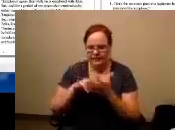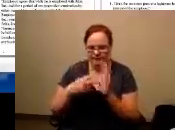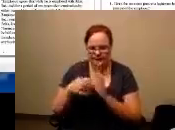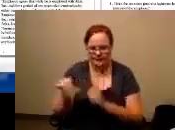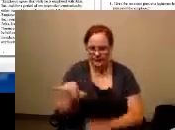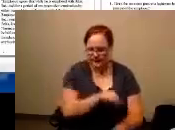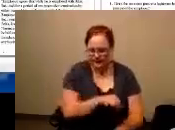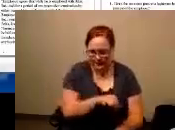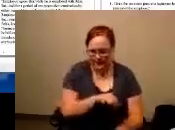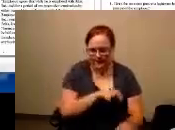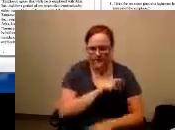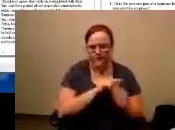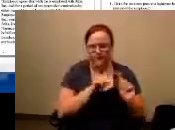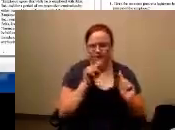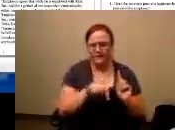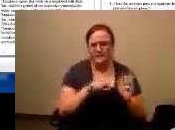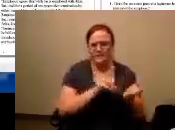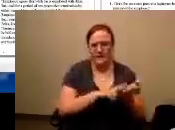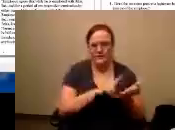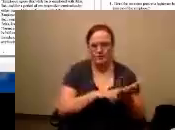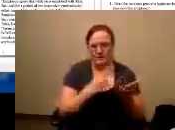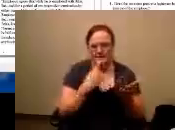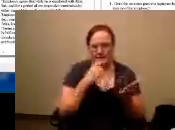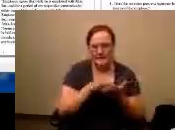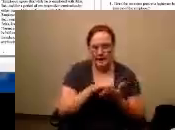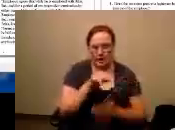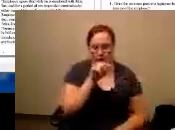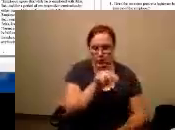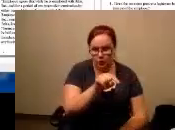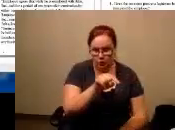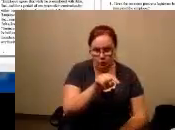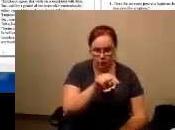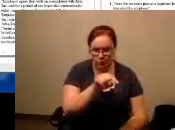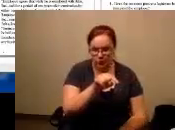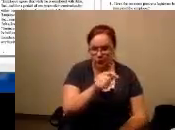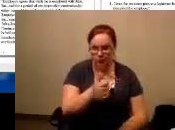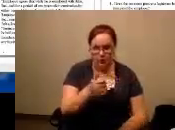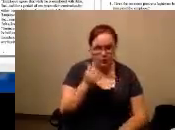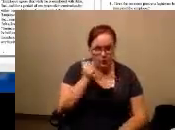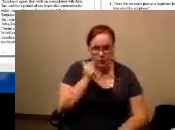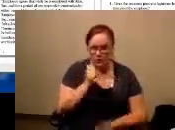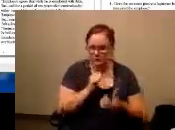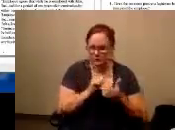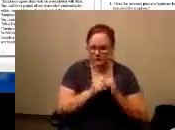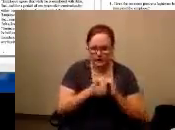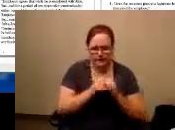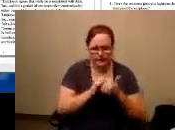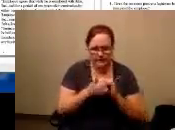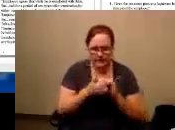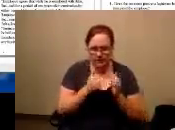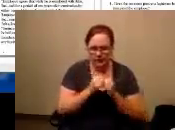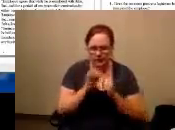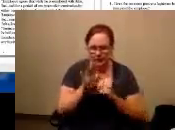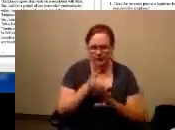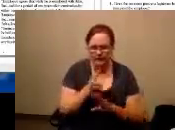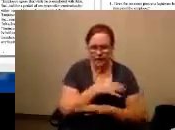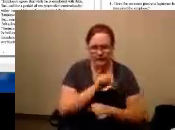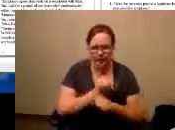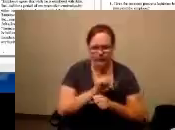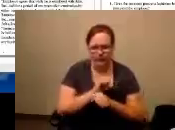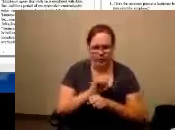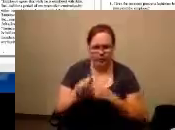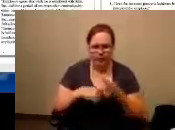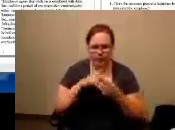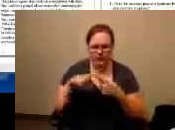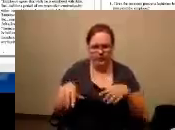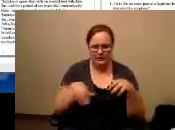states that you, let's say, will not compete with your former employer when you